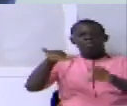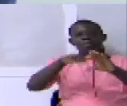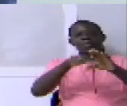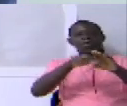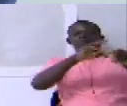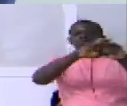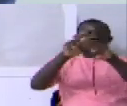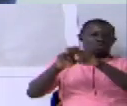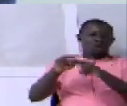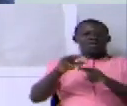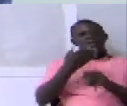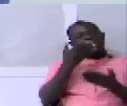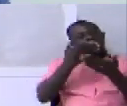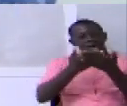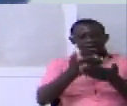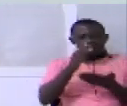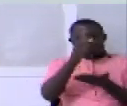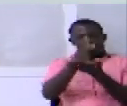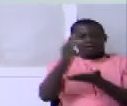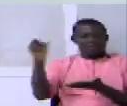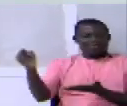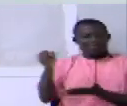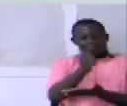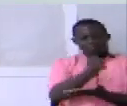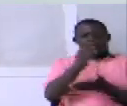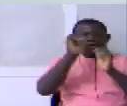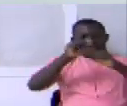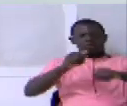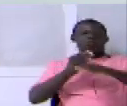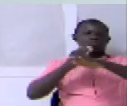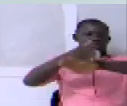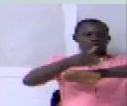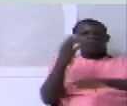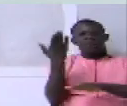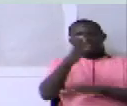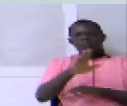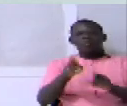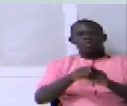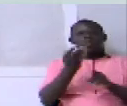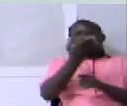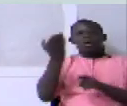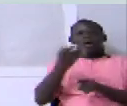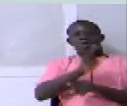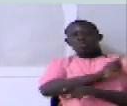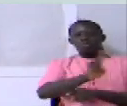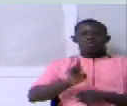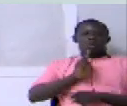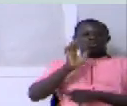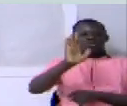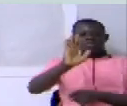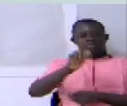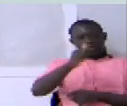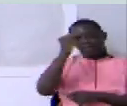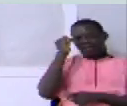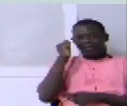the witness be brought in place so we proceed from where we left off yesterday.